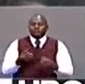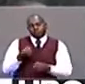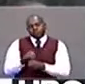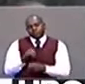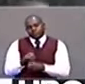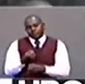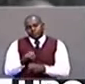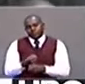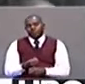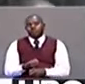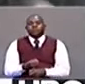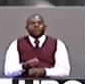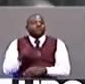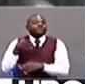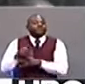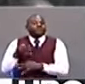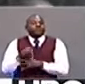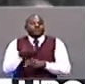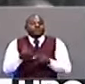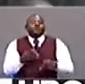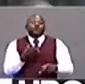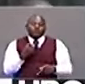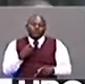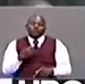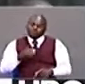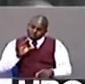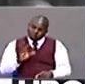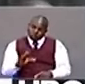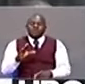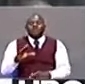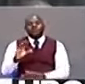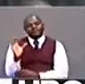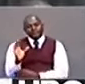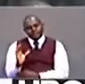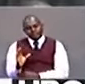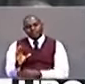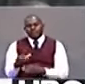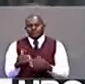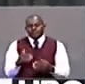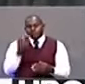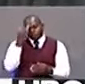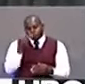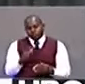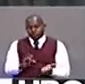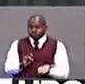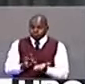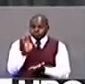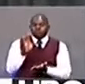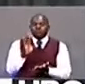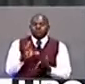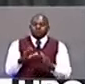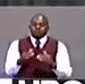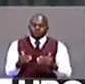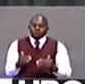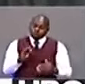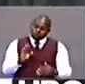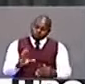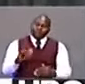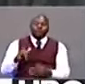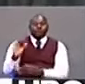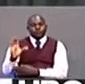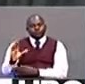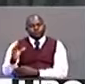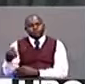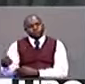working for mafias. We want them to work for the owners of the company. And this is why we should get them out and let the owners of the